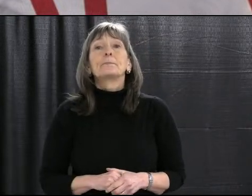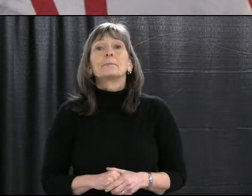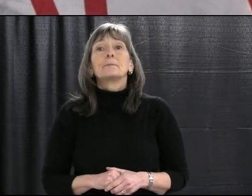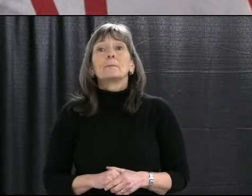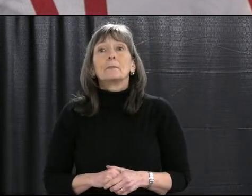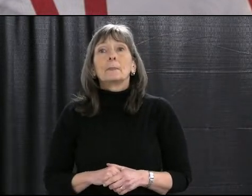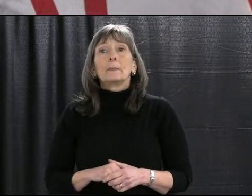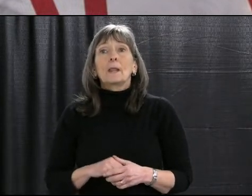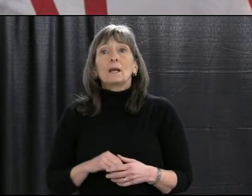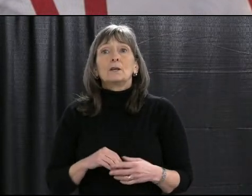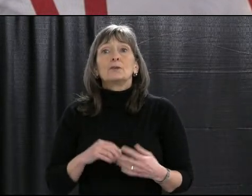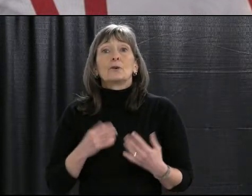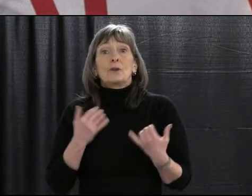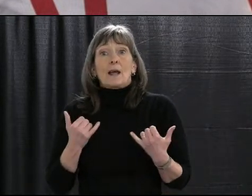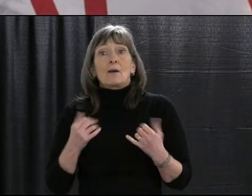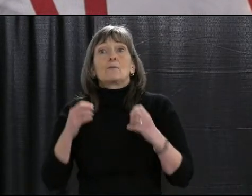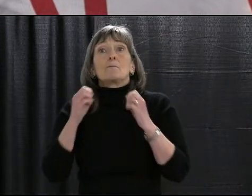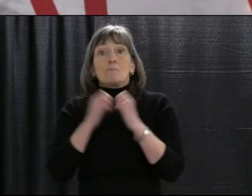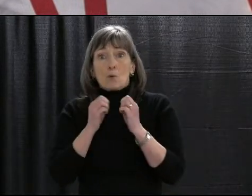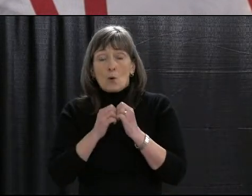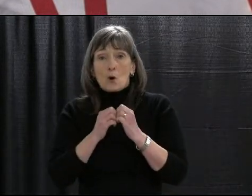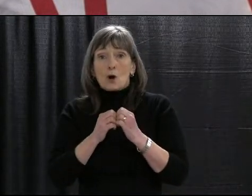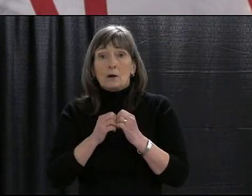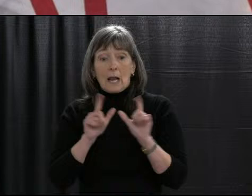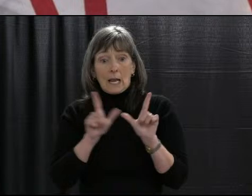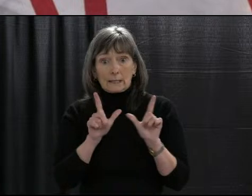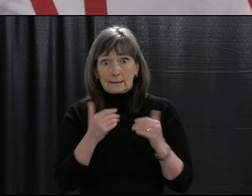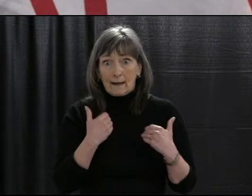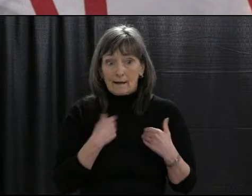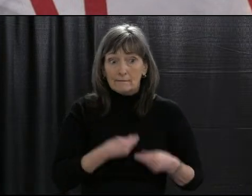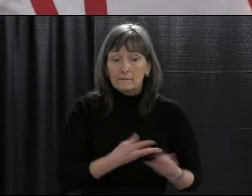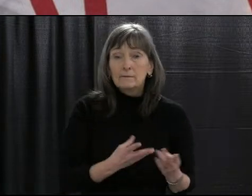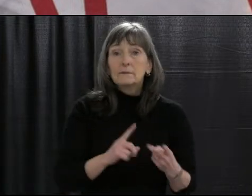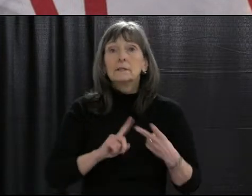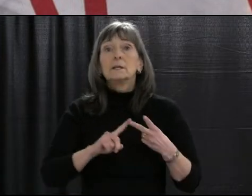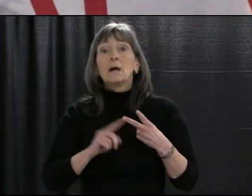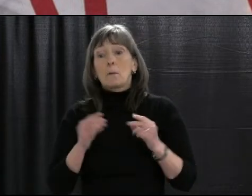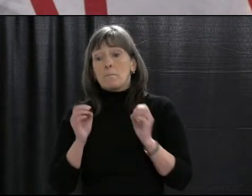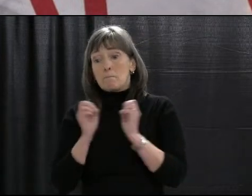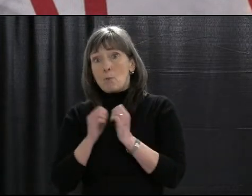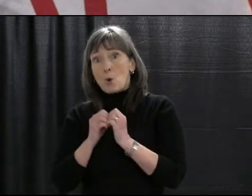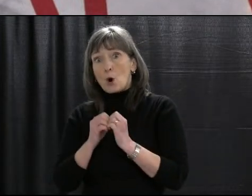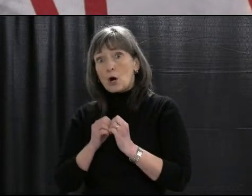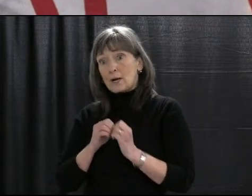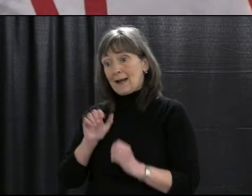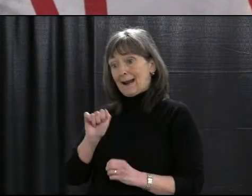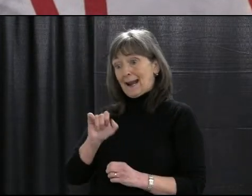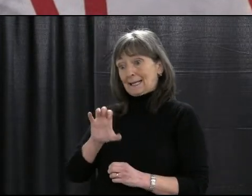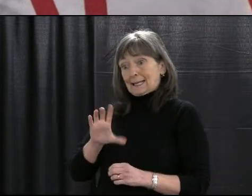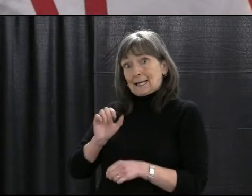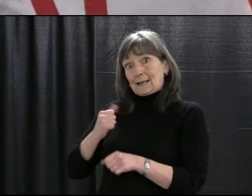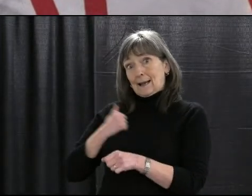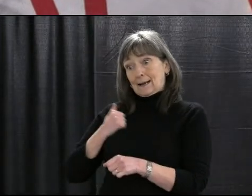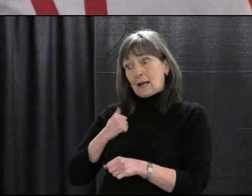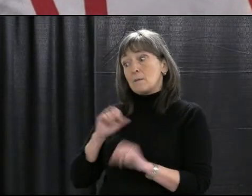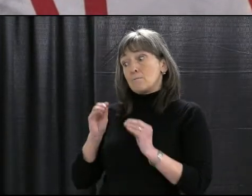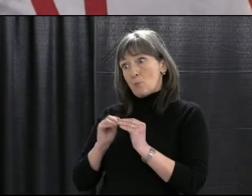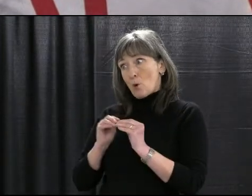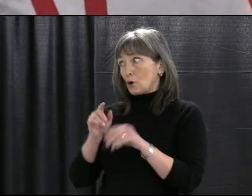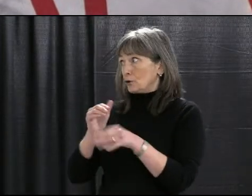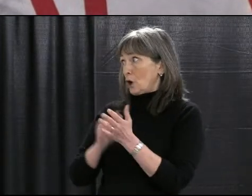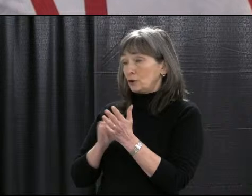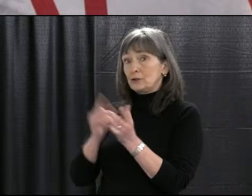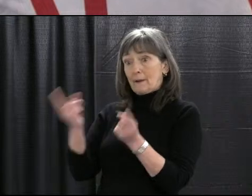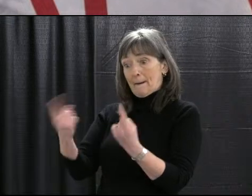physicians licensed to practice. There are more physicians in Atlantic Canada who can practice in the province. And both of these